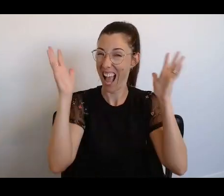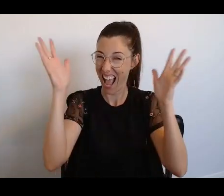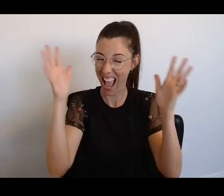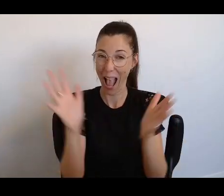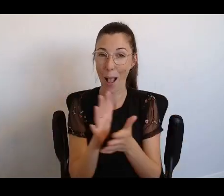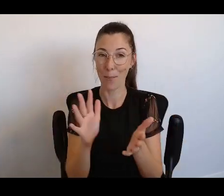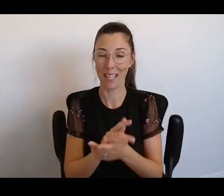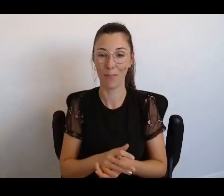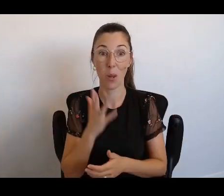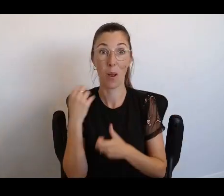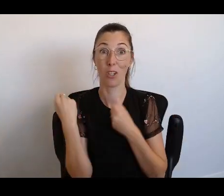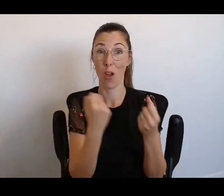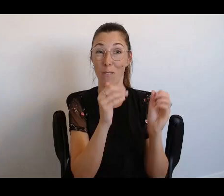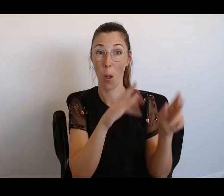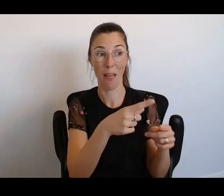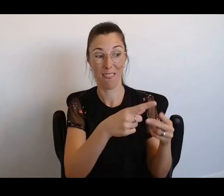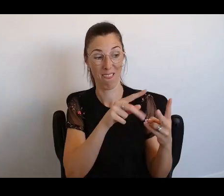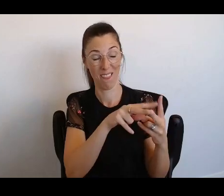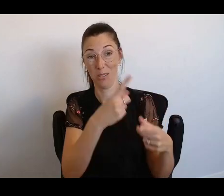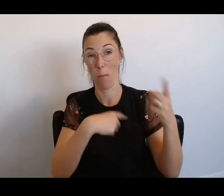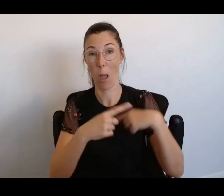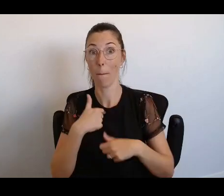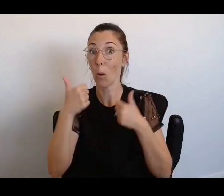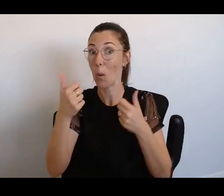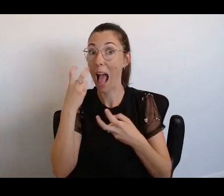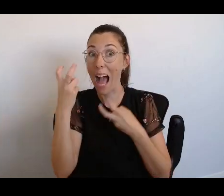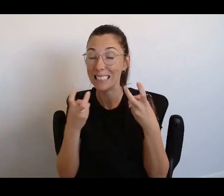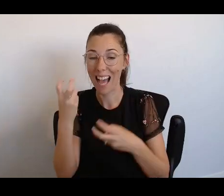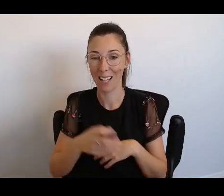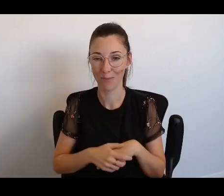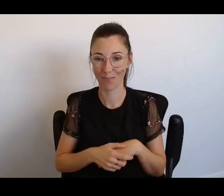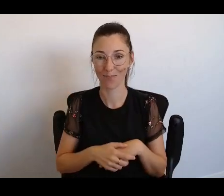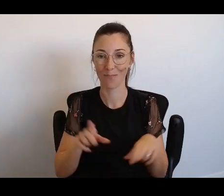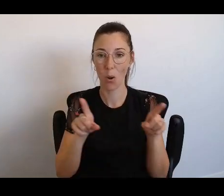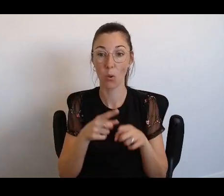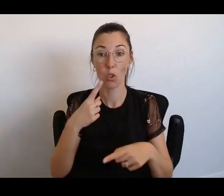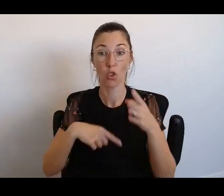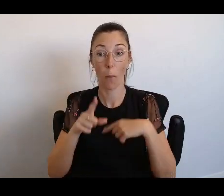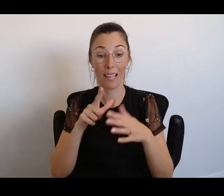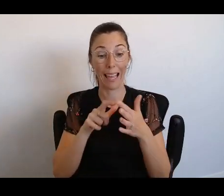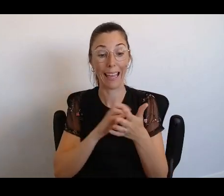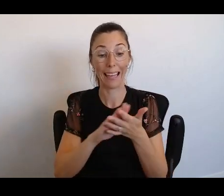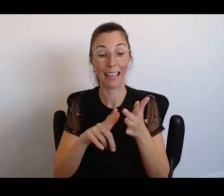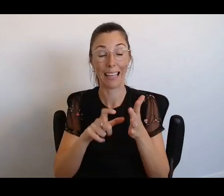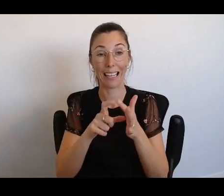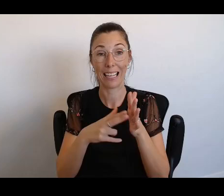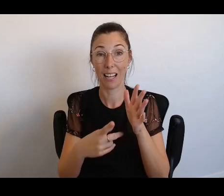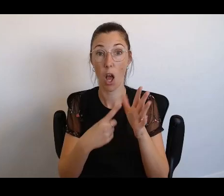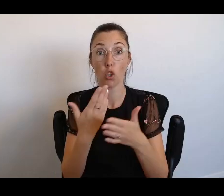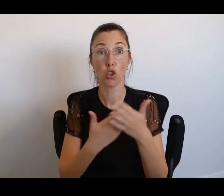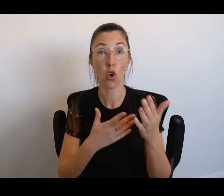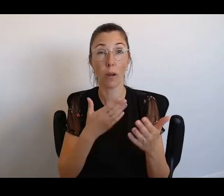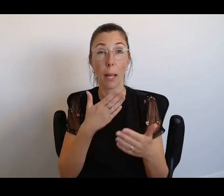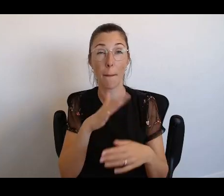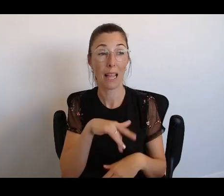hunter. They also told me that at the Echidna Story Place, they had asked the ancestors that we catch goanna that day.